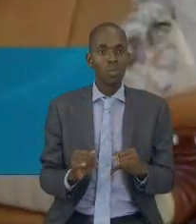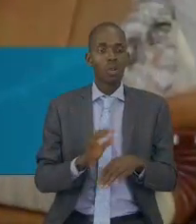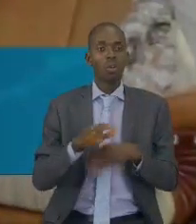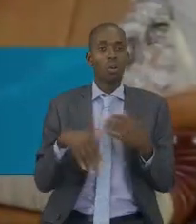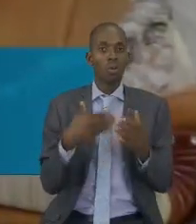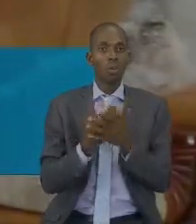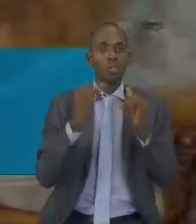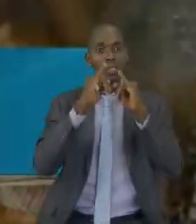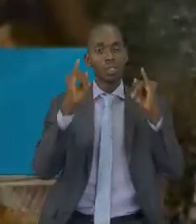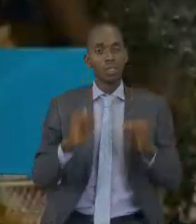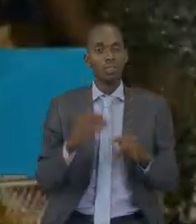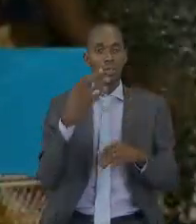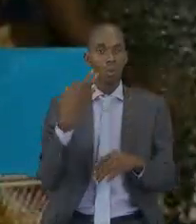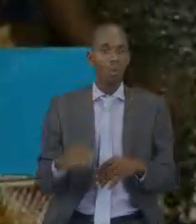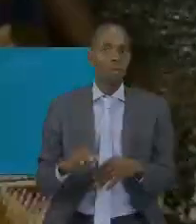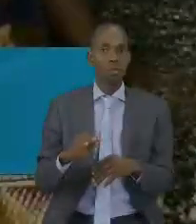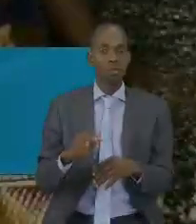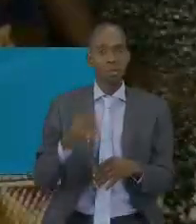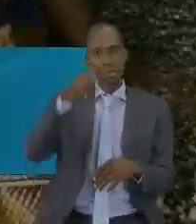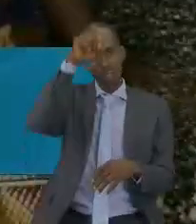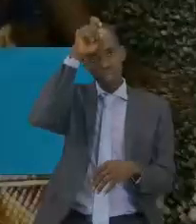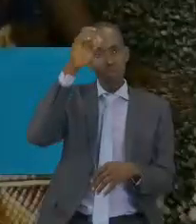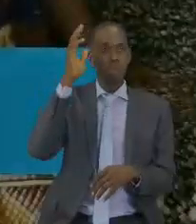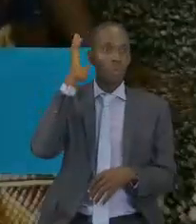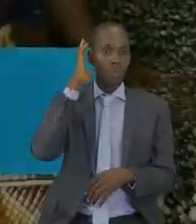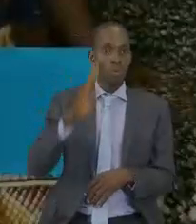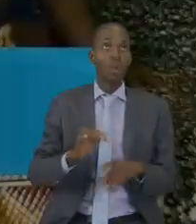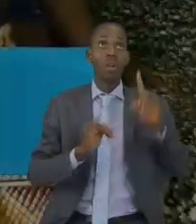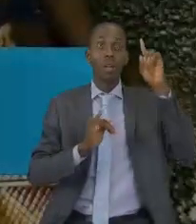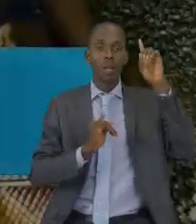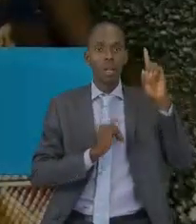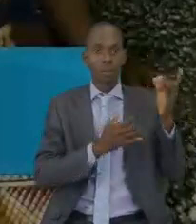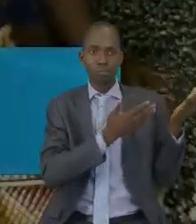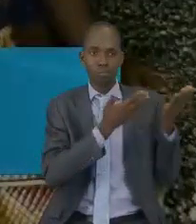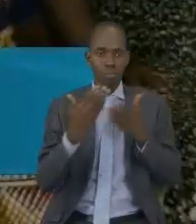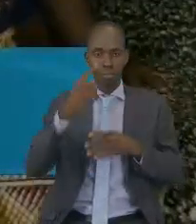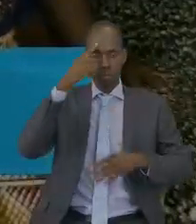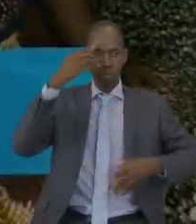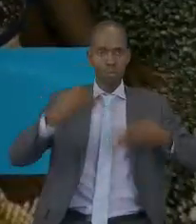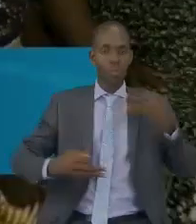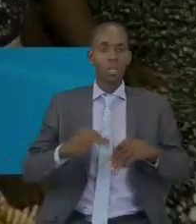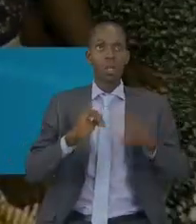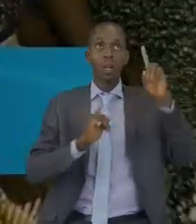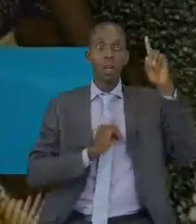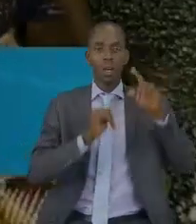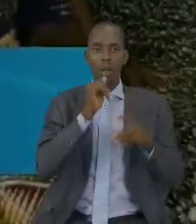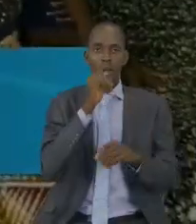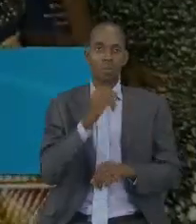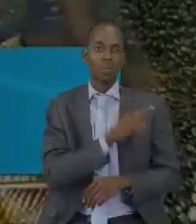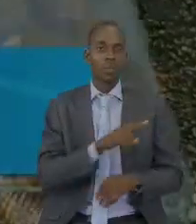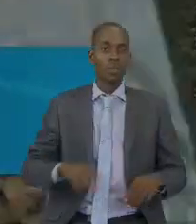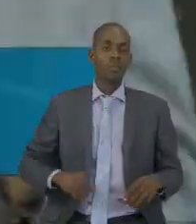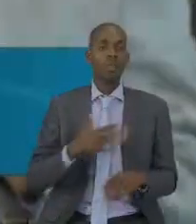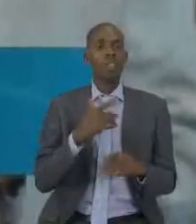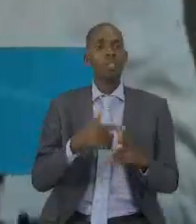of Egypt will I execute judgment. I am the Lord." And then an